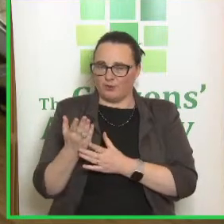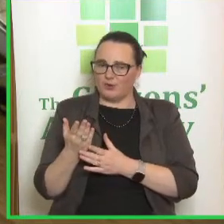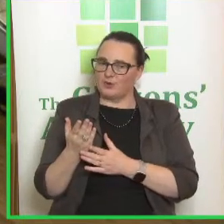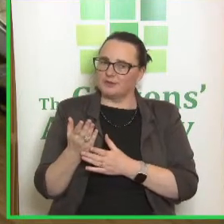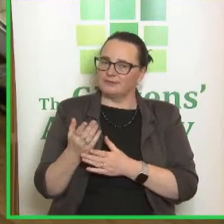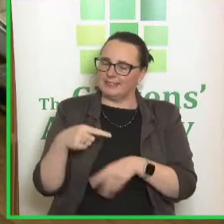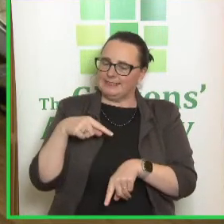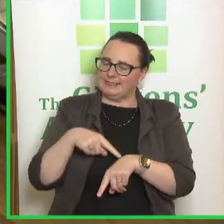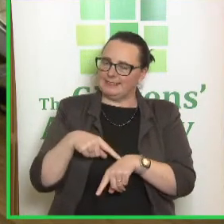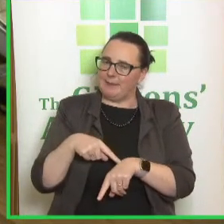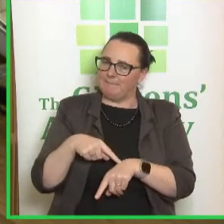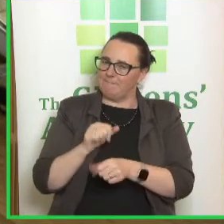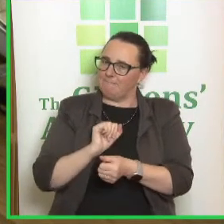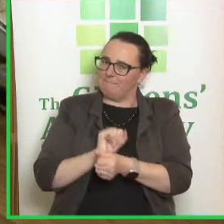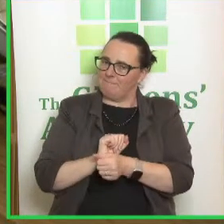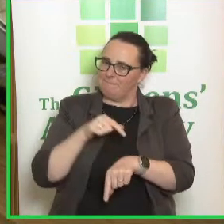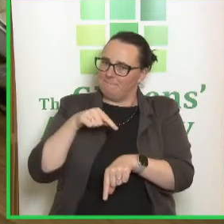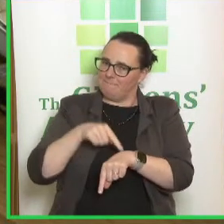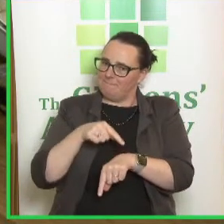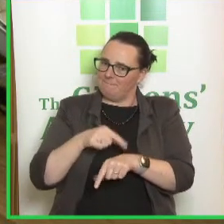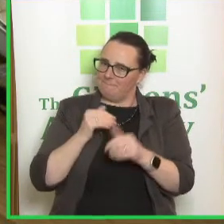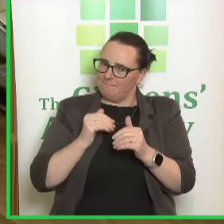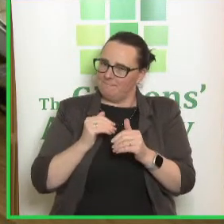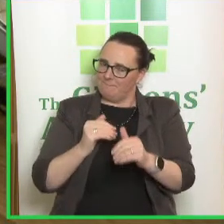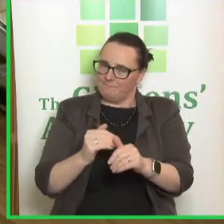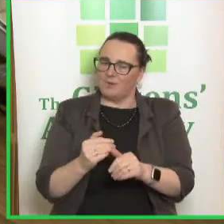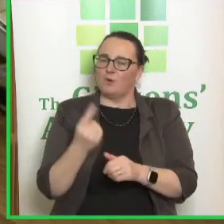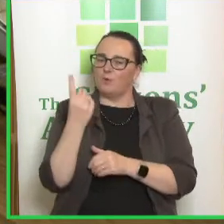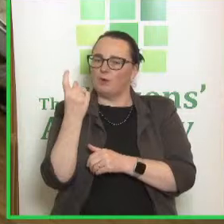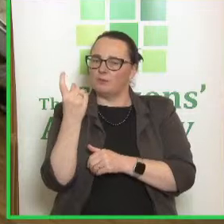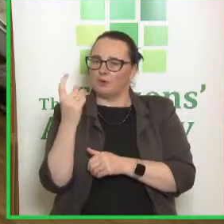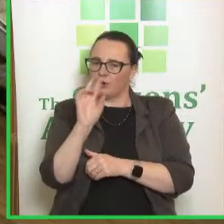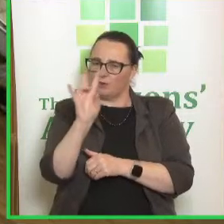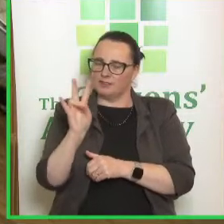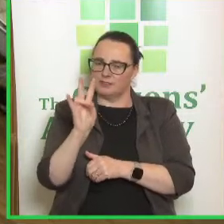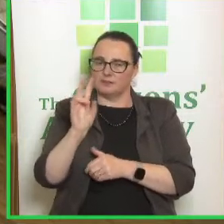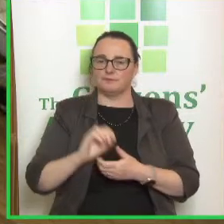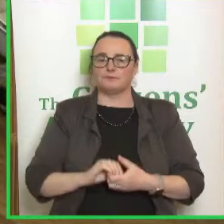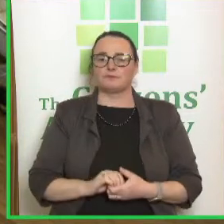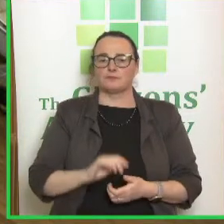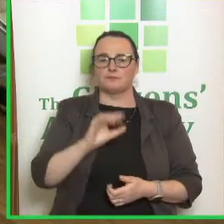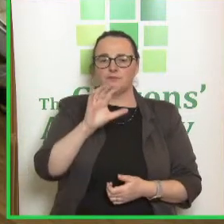do keep the time. Sorry, Gillian, yeah, I'm calling Gillian now, yeah.